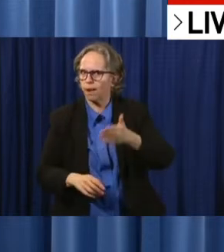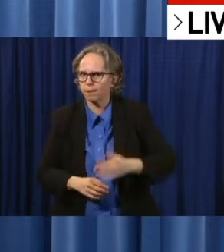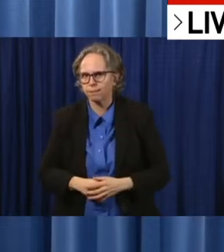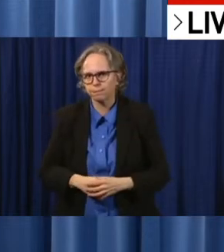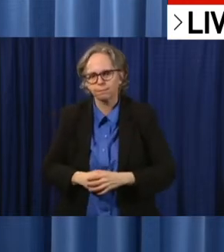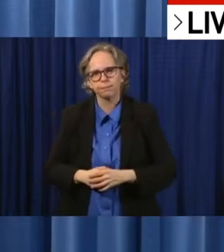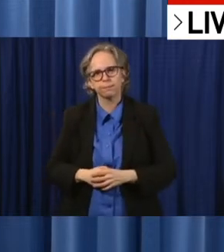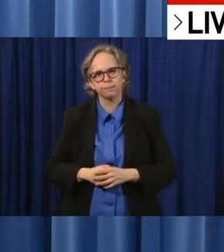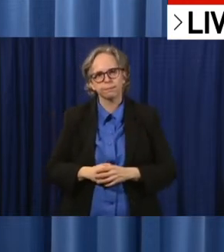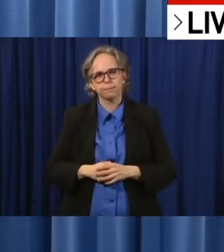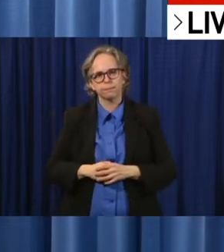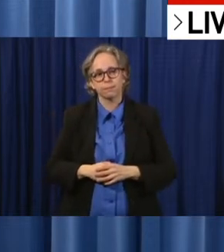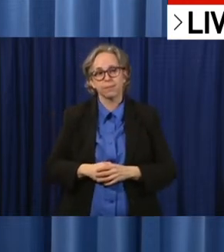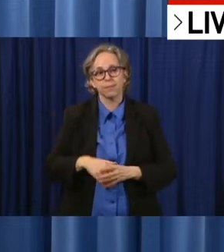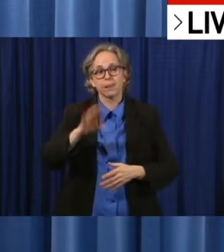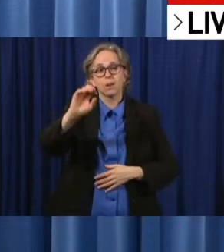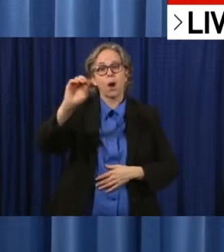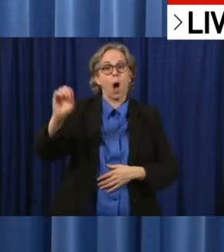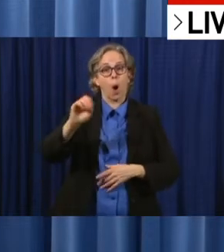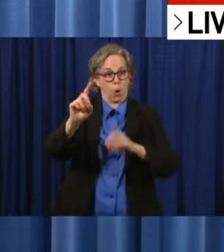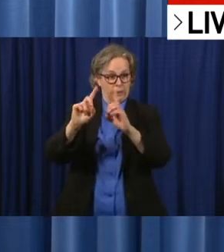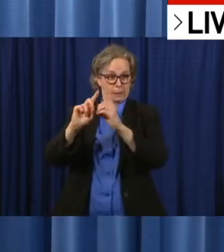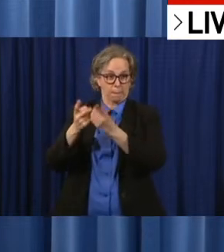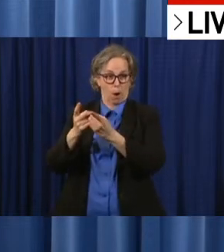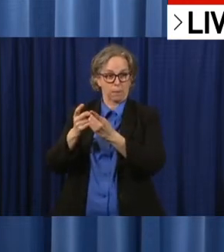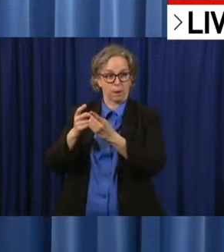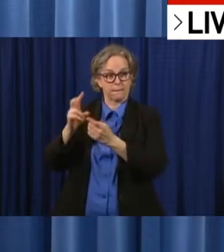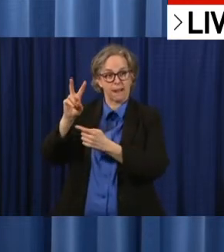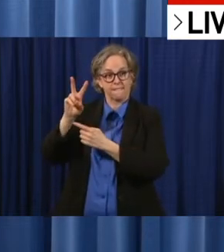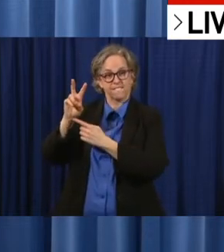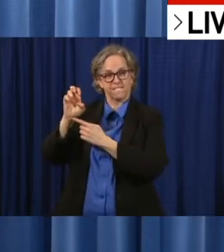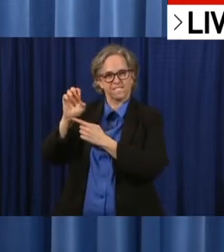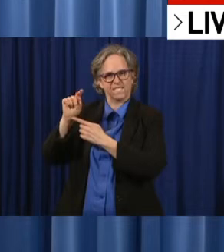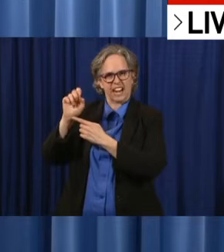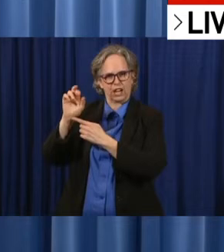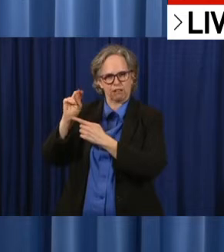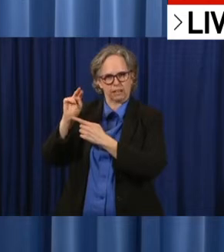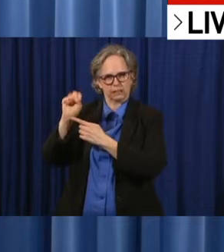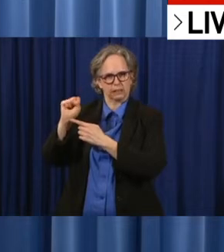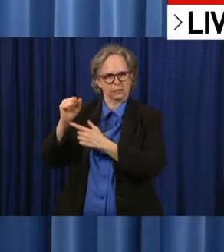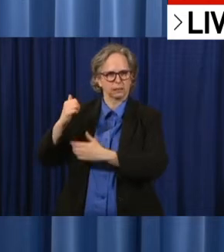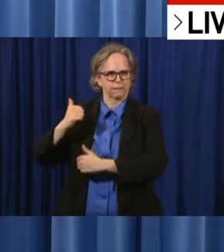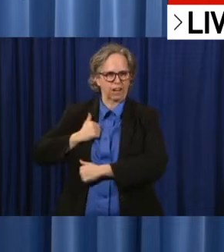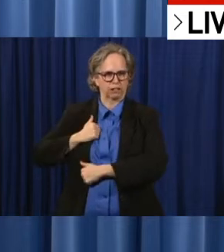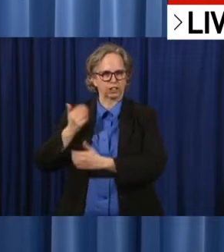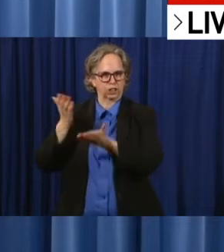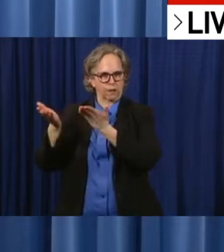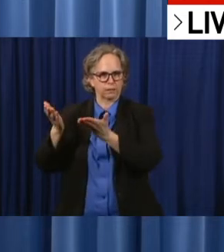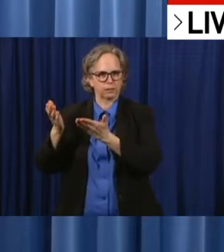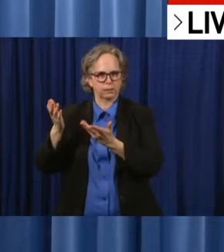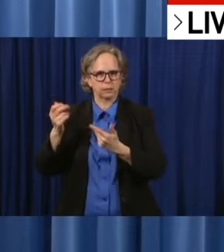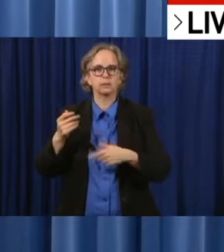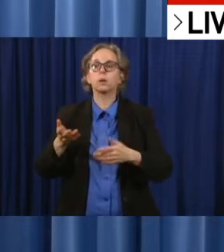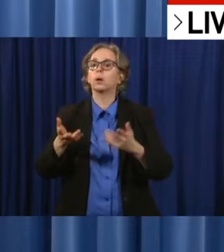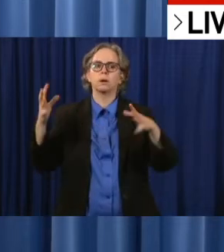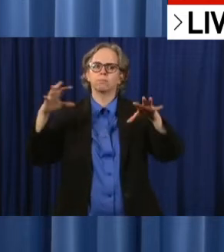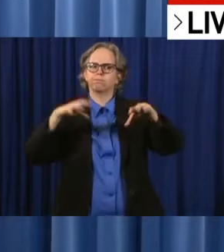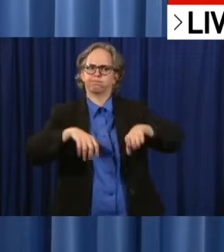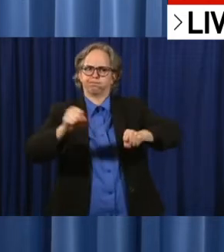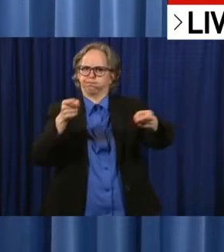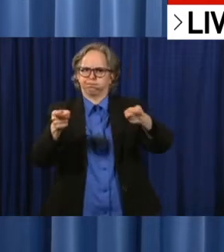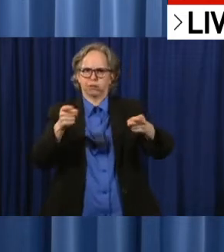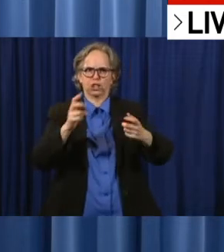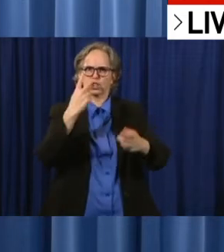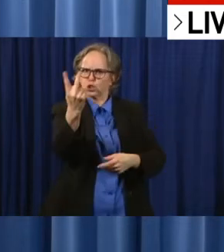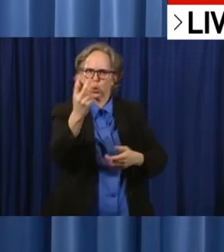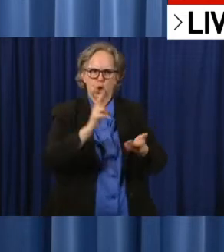The Ohio Department of Veterans Service operates 2 nursing homes for veterans in Ohio, one in Sandusky and the